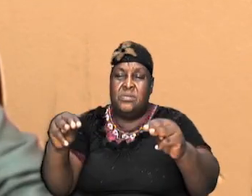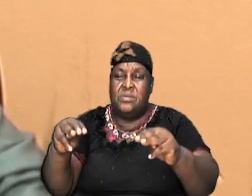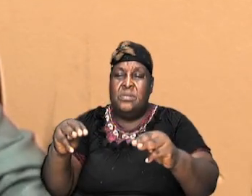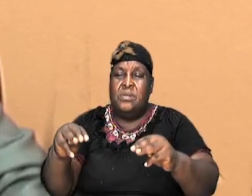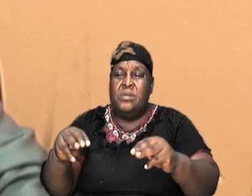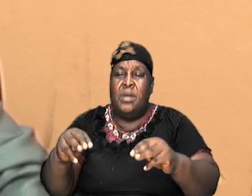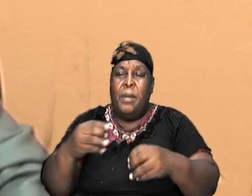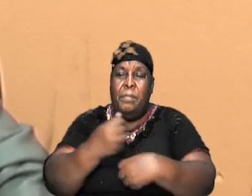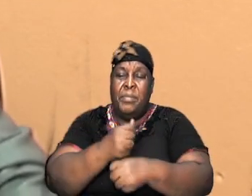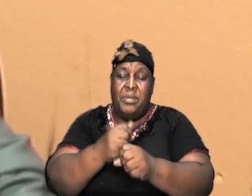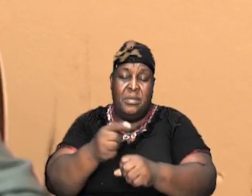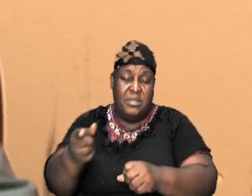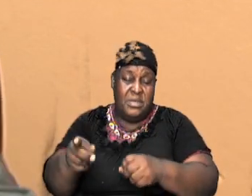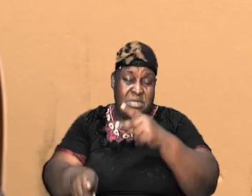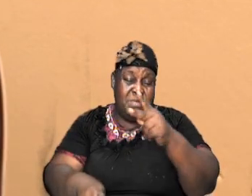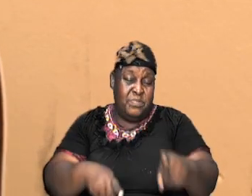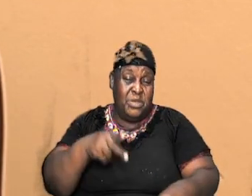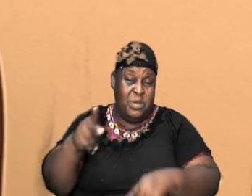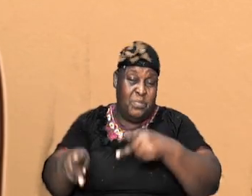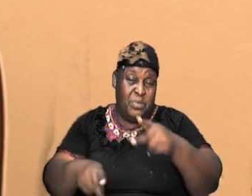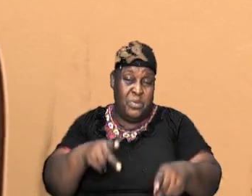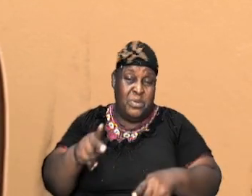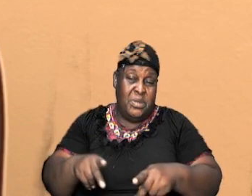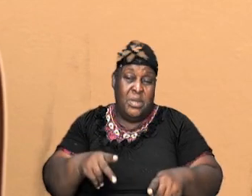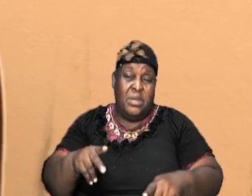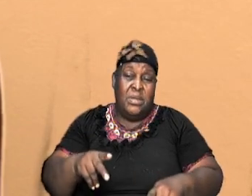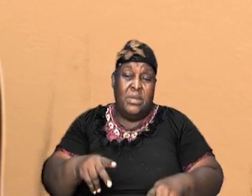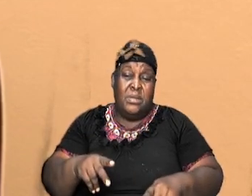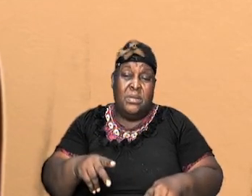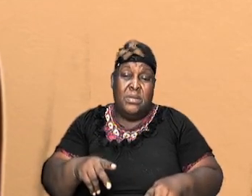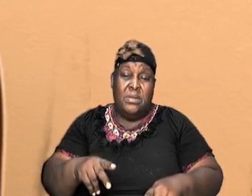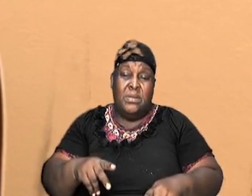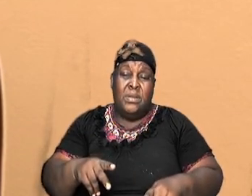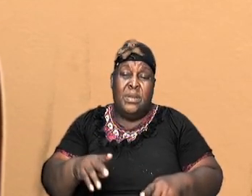cause these people, you know, to most likely receive it.